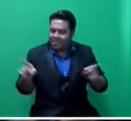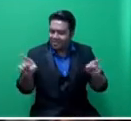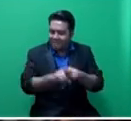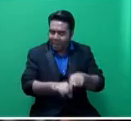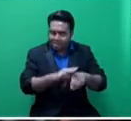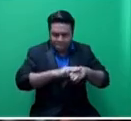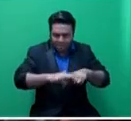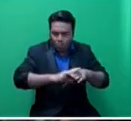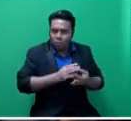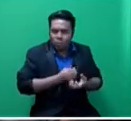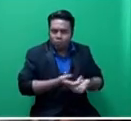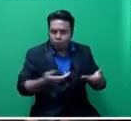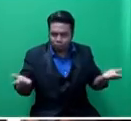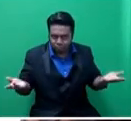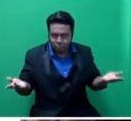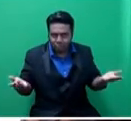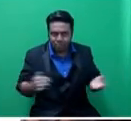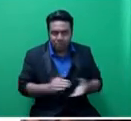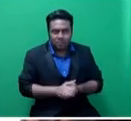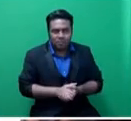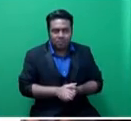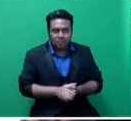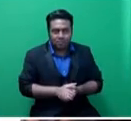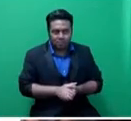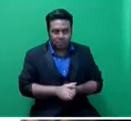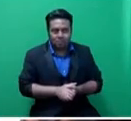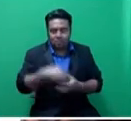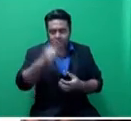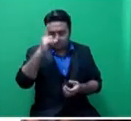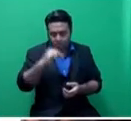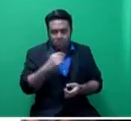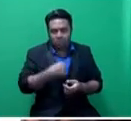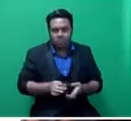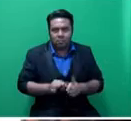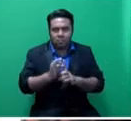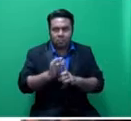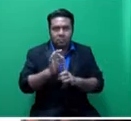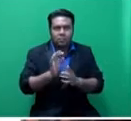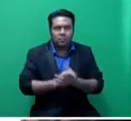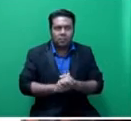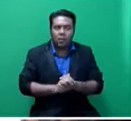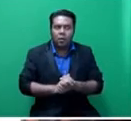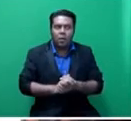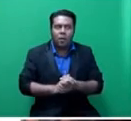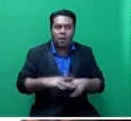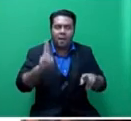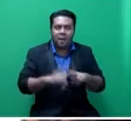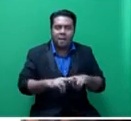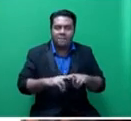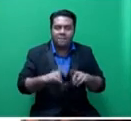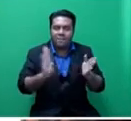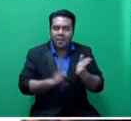message, so that we can improve on the performance of FMIB. Potentials are there,